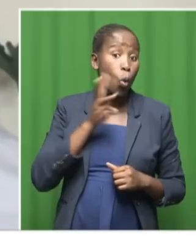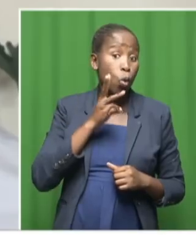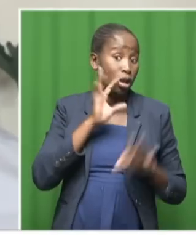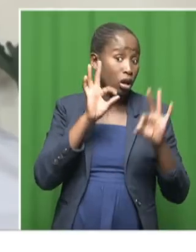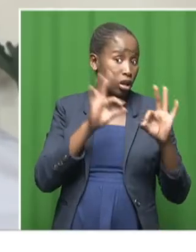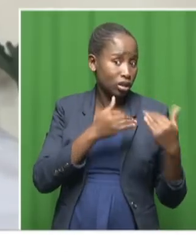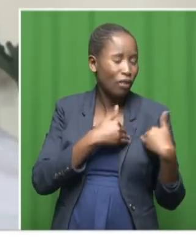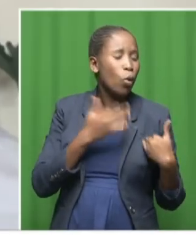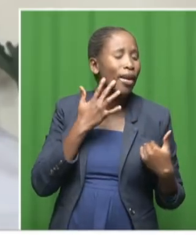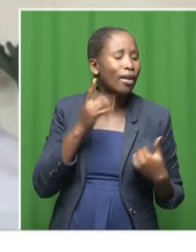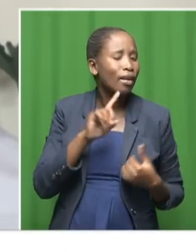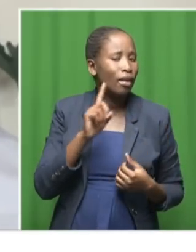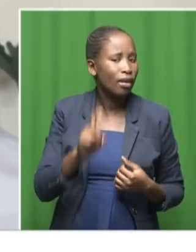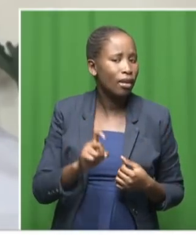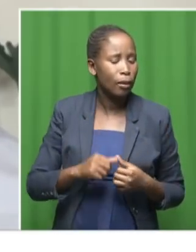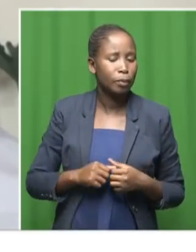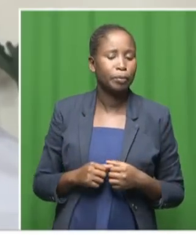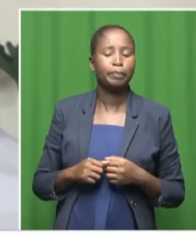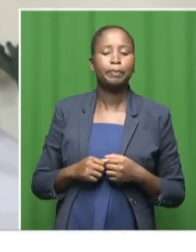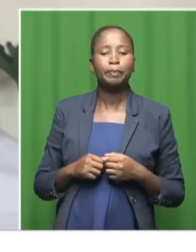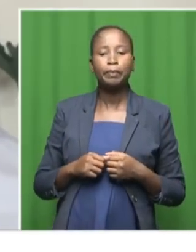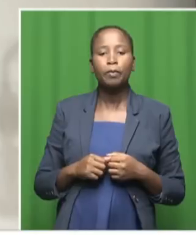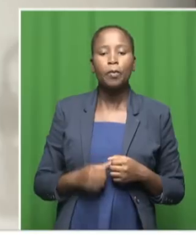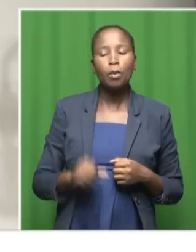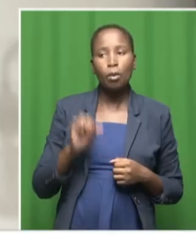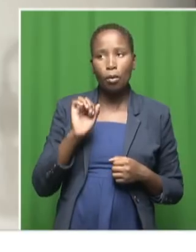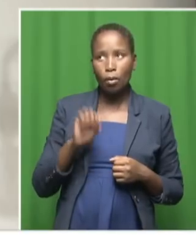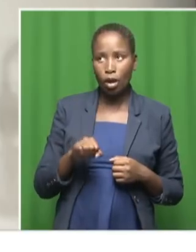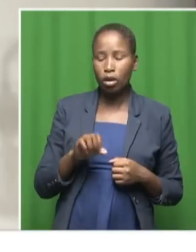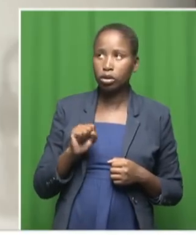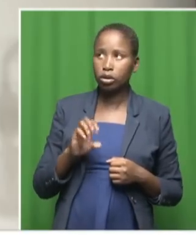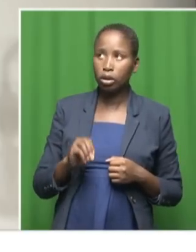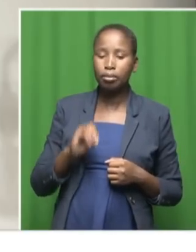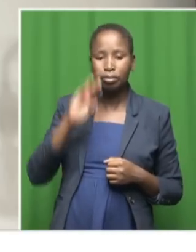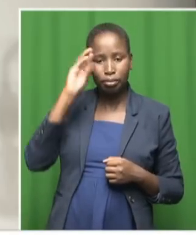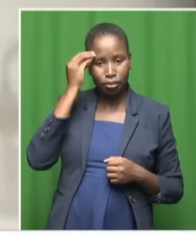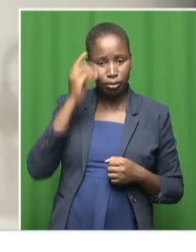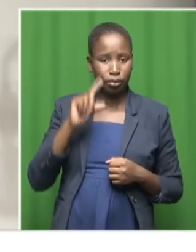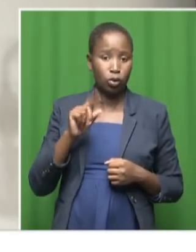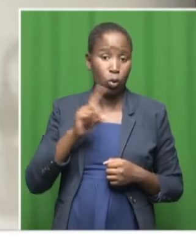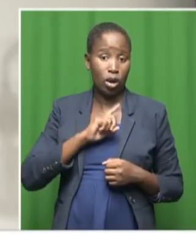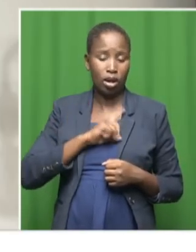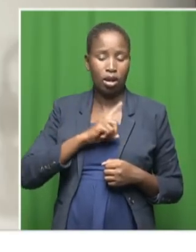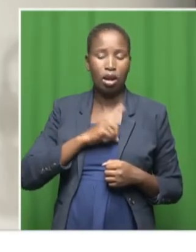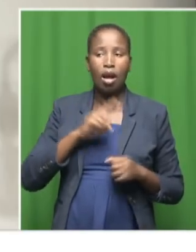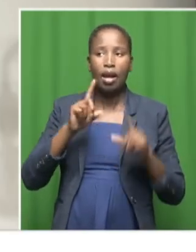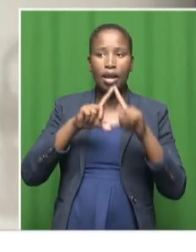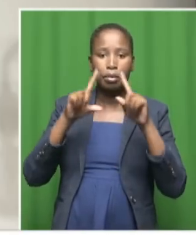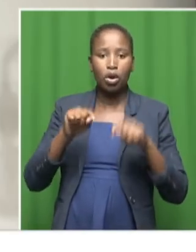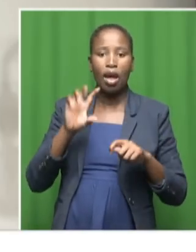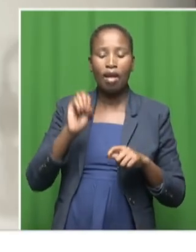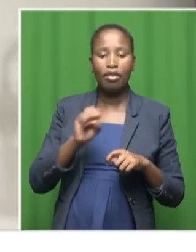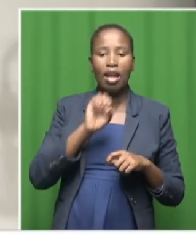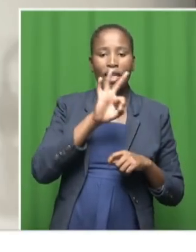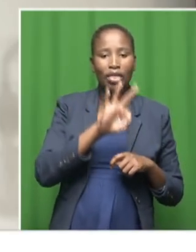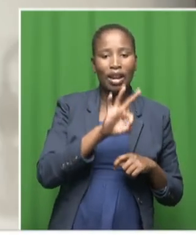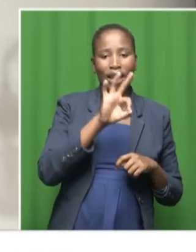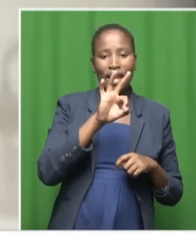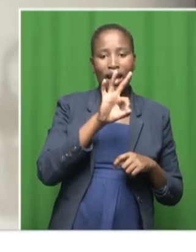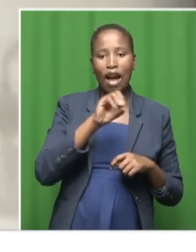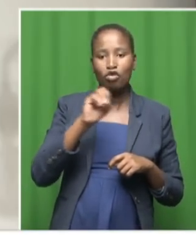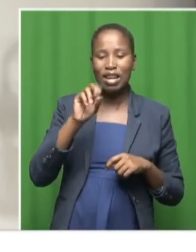So the thing that's really interesting is that Cape Town has 330 kilometers of South Africa's